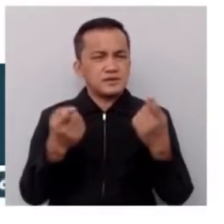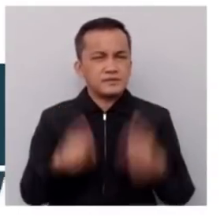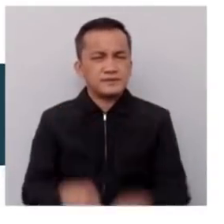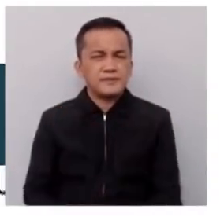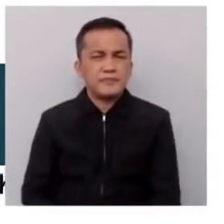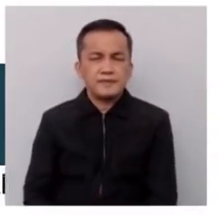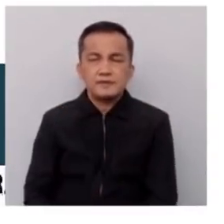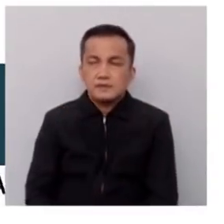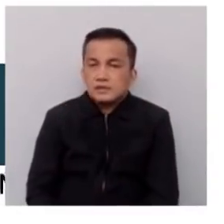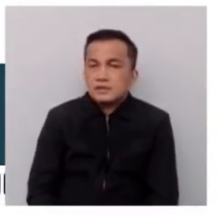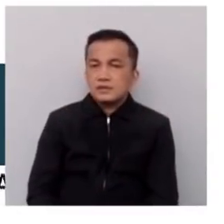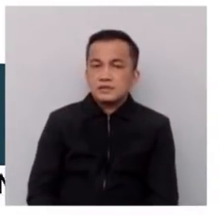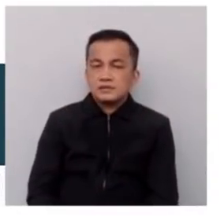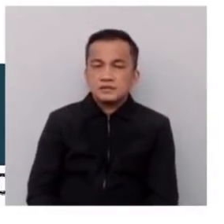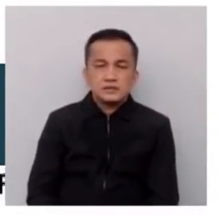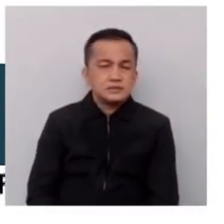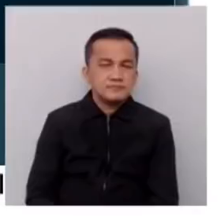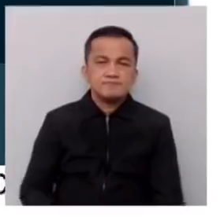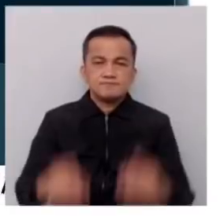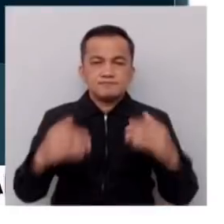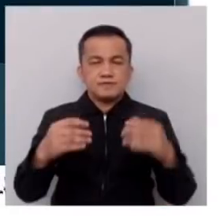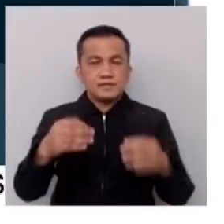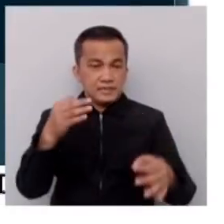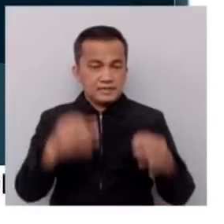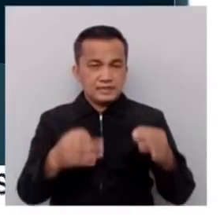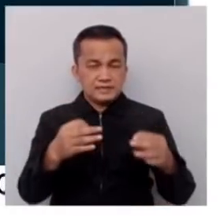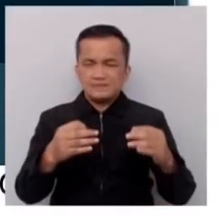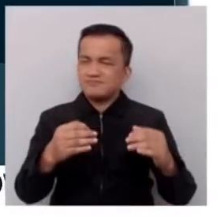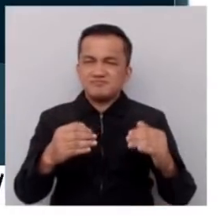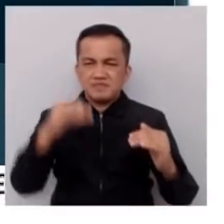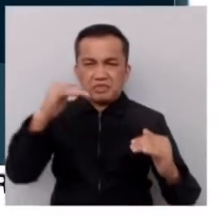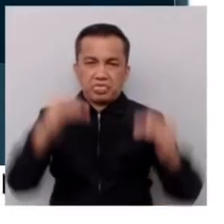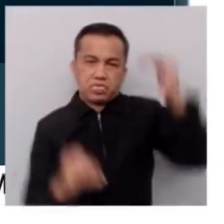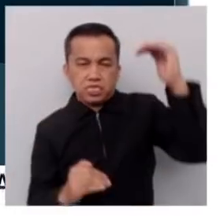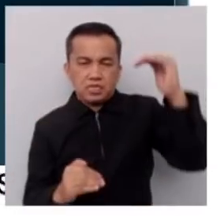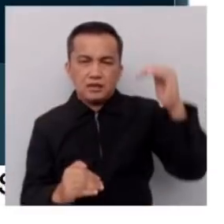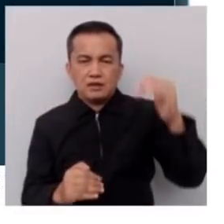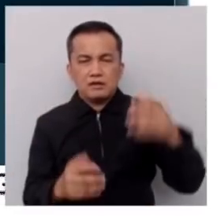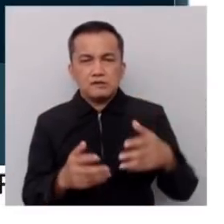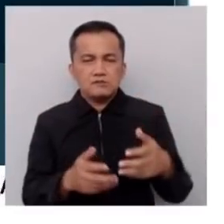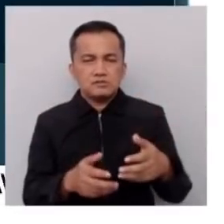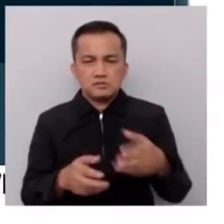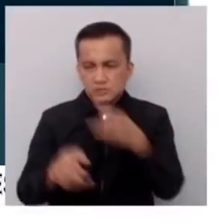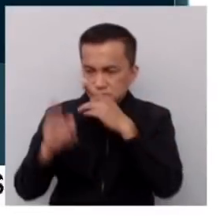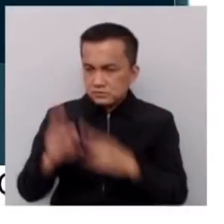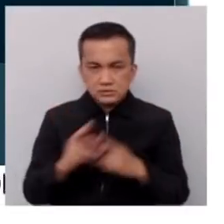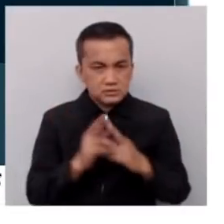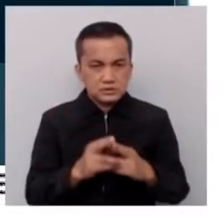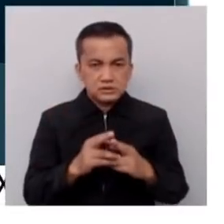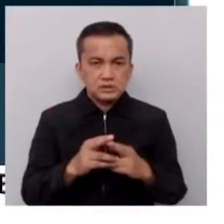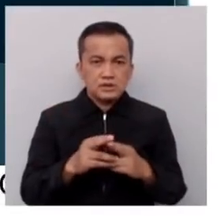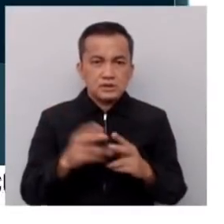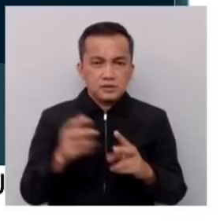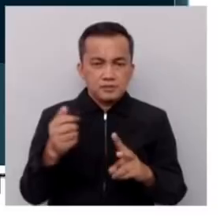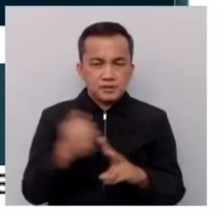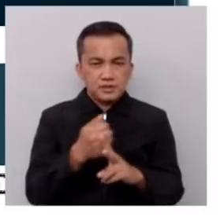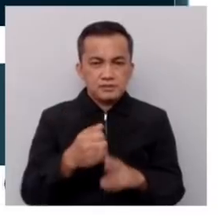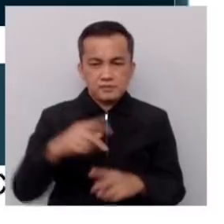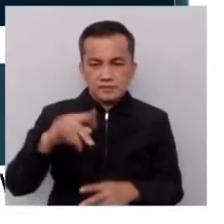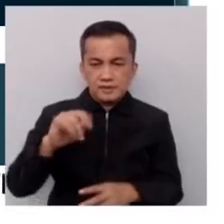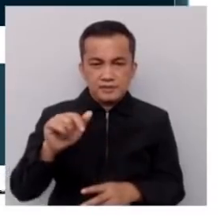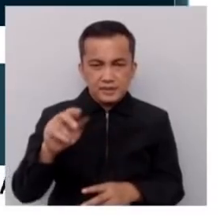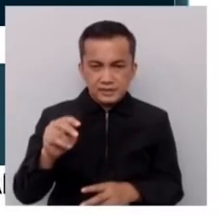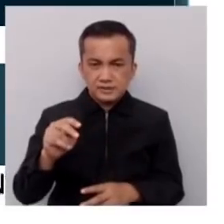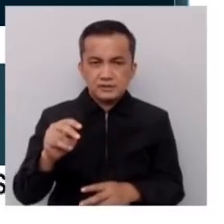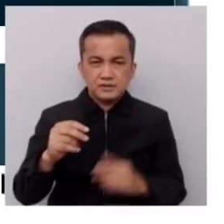it's a gross case of injustice. It's a gross disrespect towards the victims of General Jovito Palparan and all the other